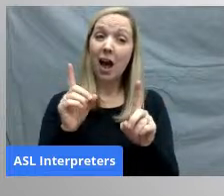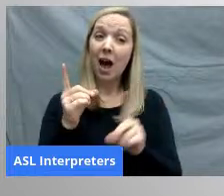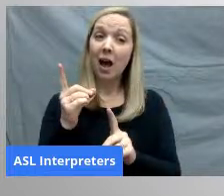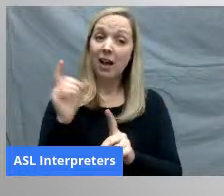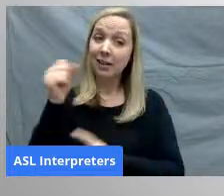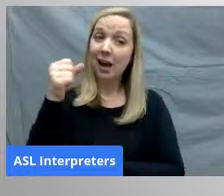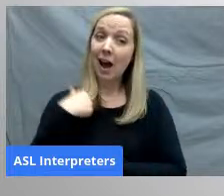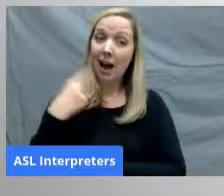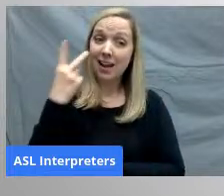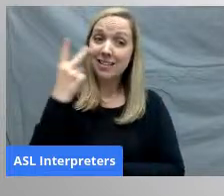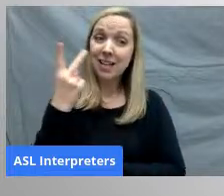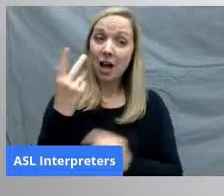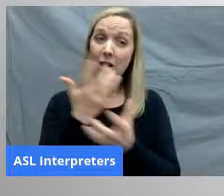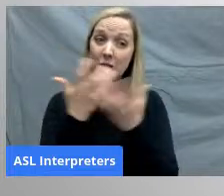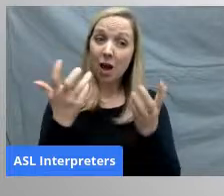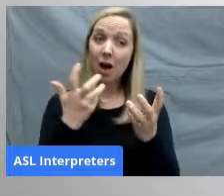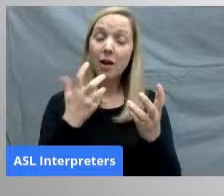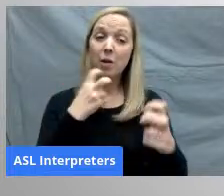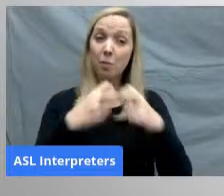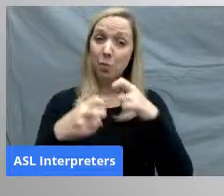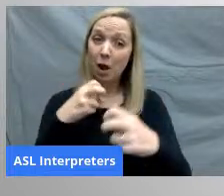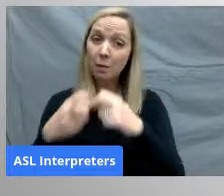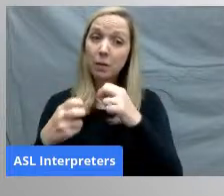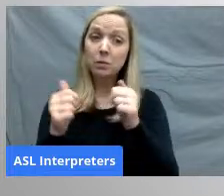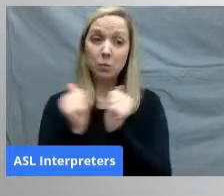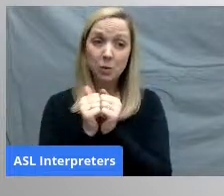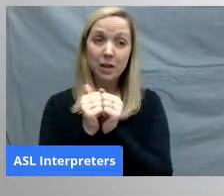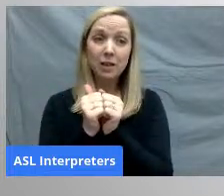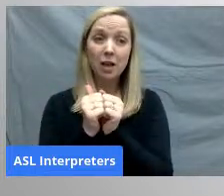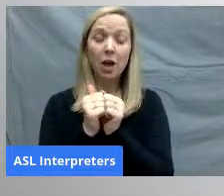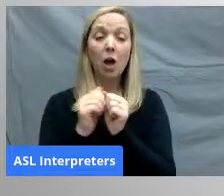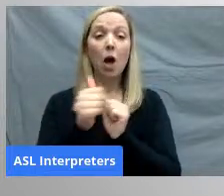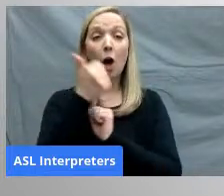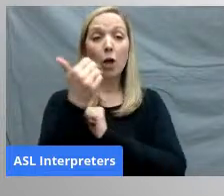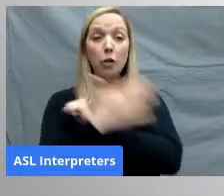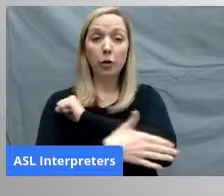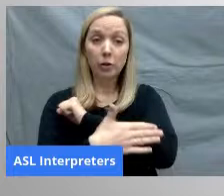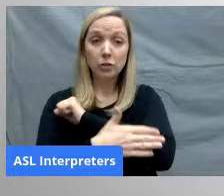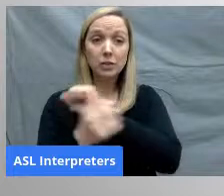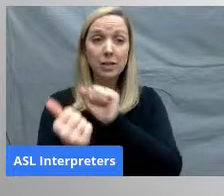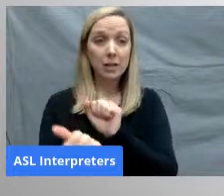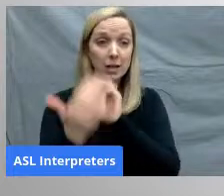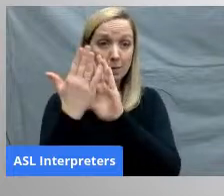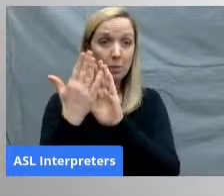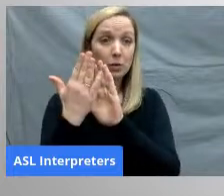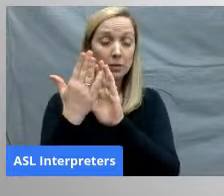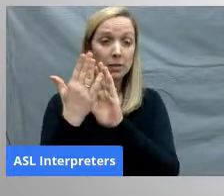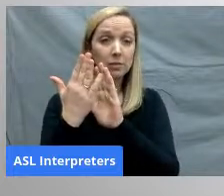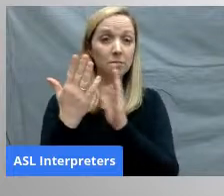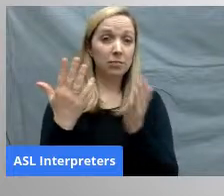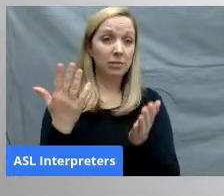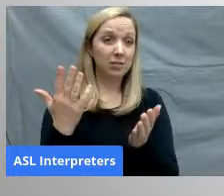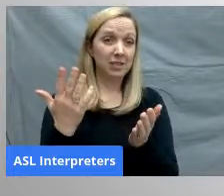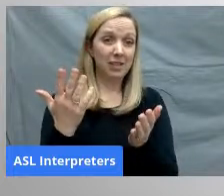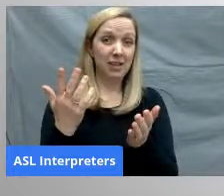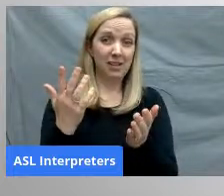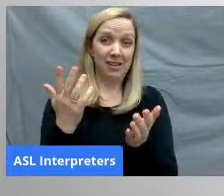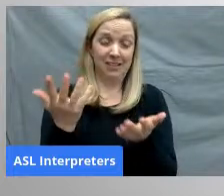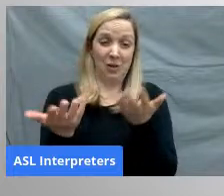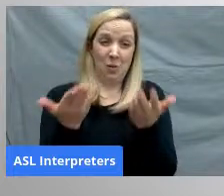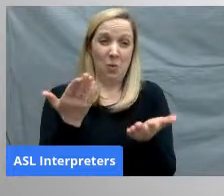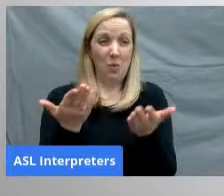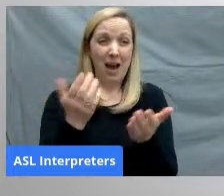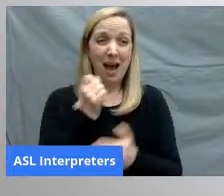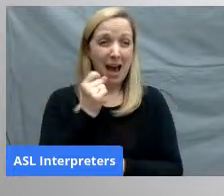with the in-person school, the in-person model being face-to-face now with our numbers being so high. I just don't